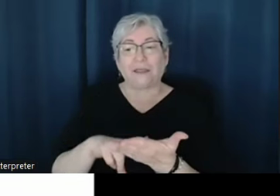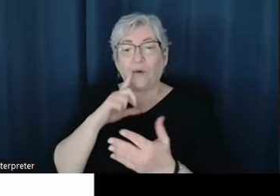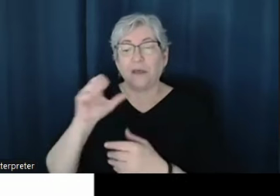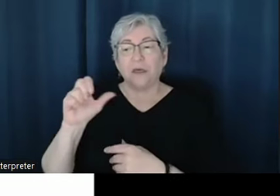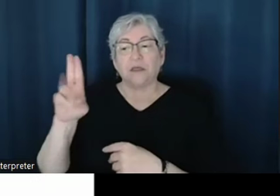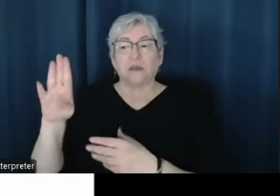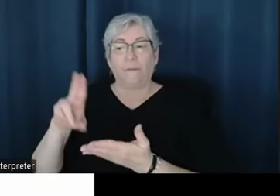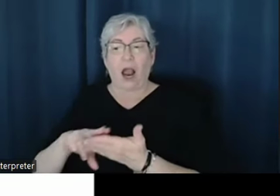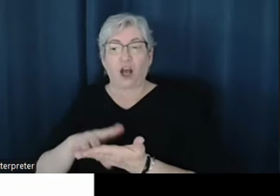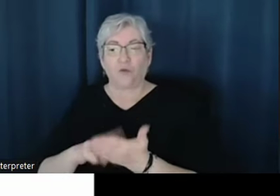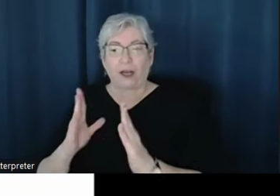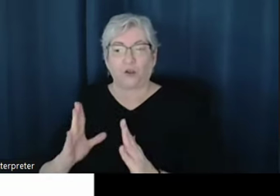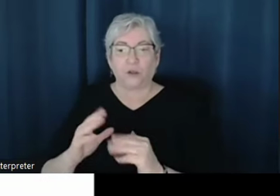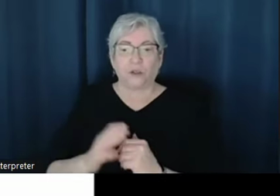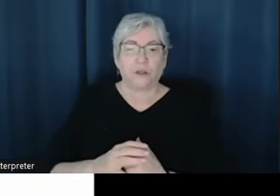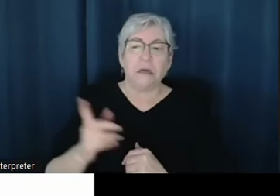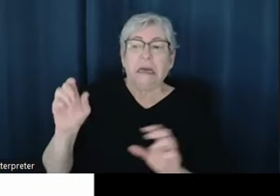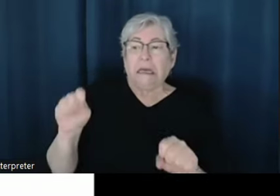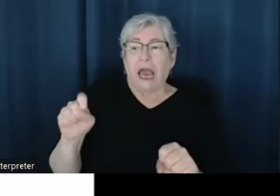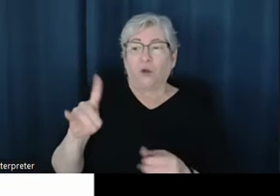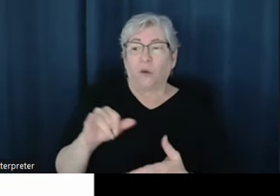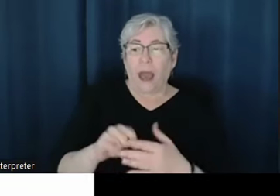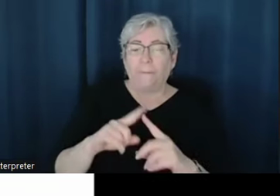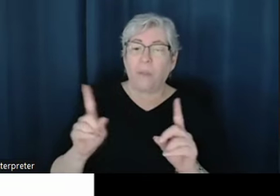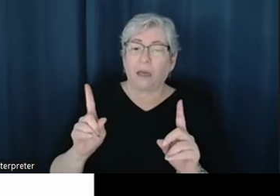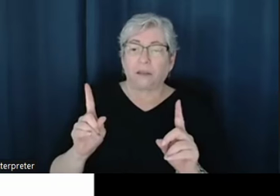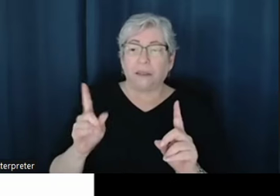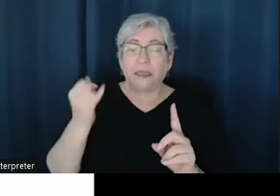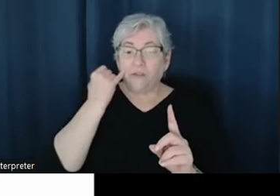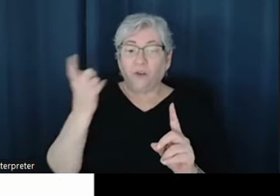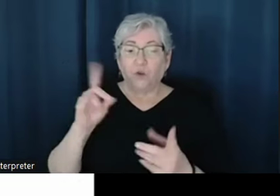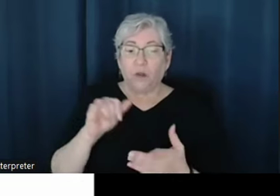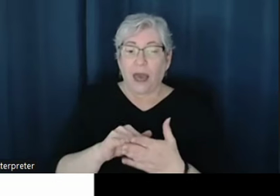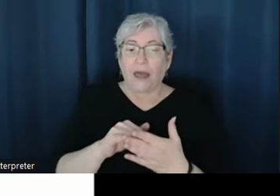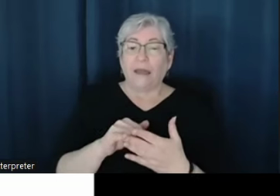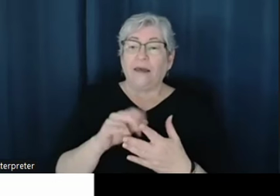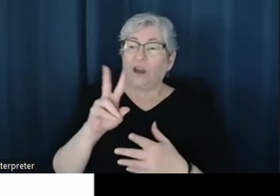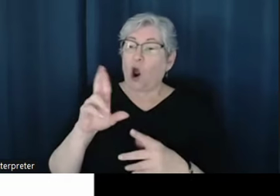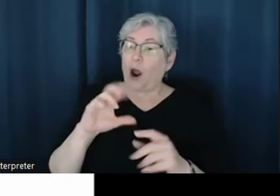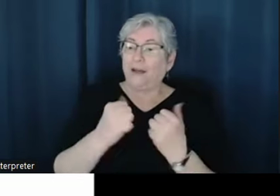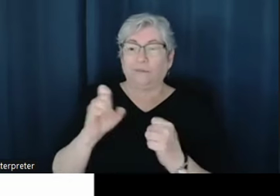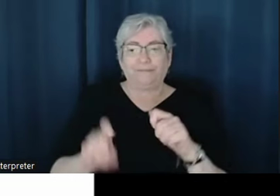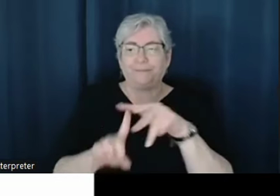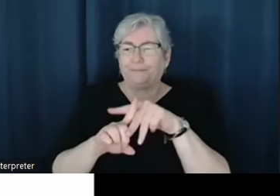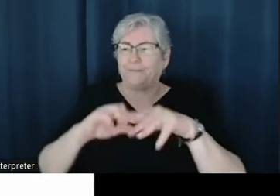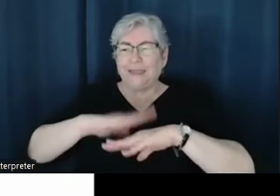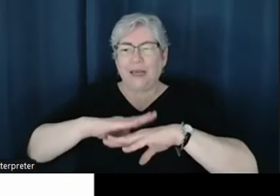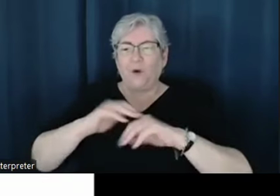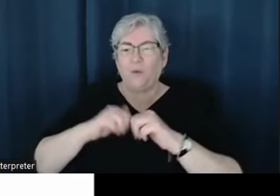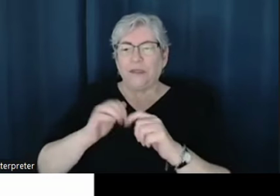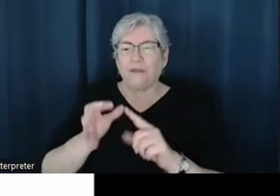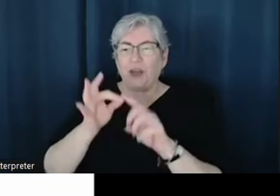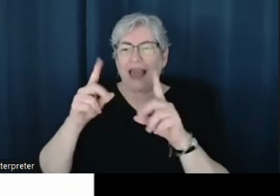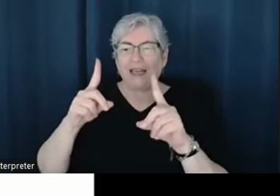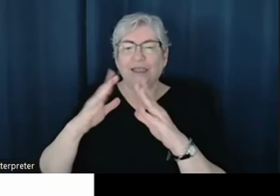subcontractors. They can, but if they do, the VR agency is still supposed to be at the table with the special ed system